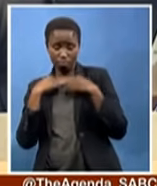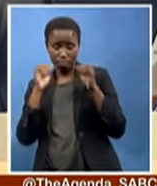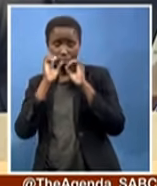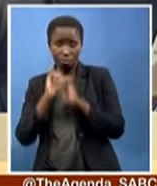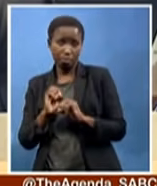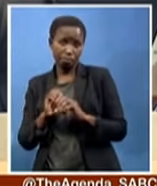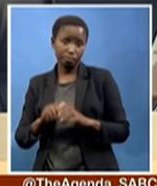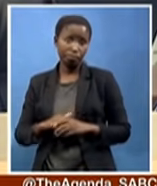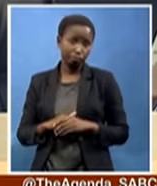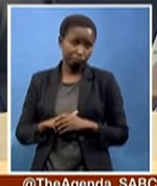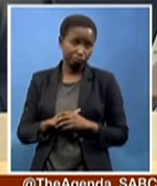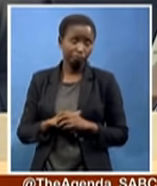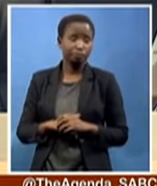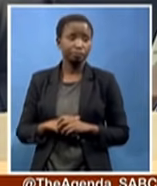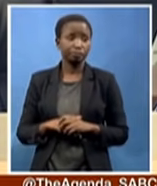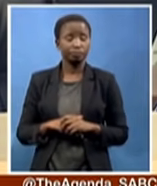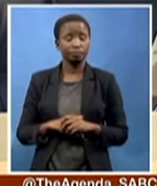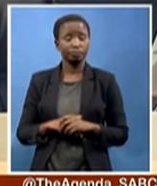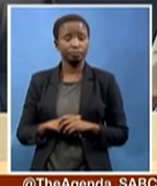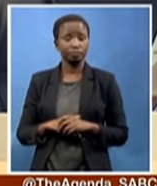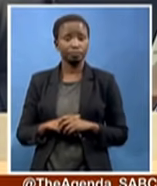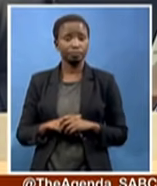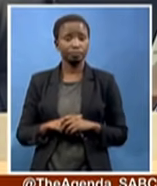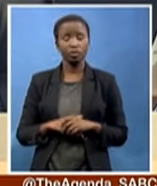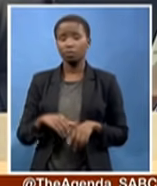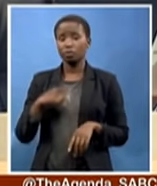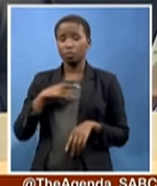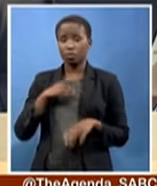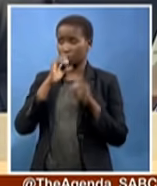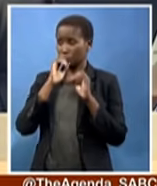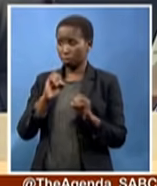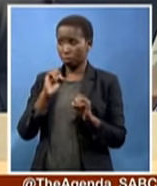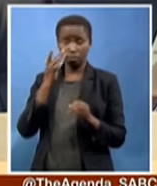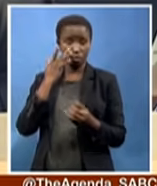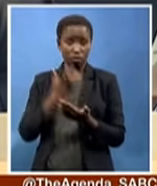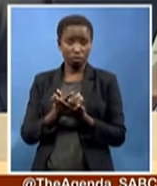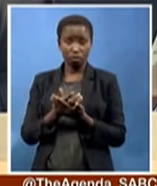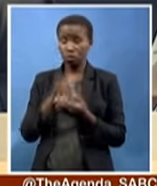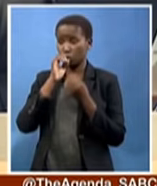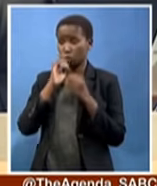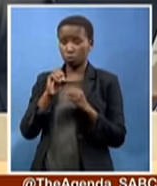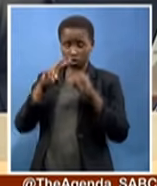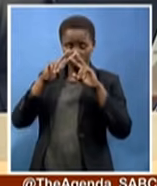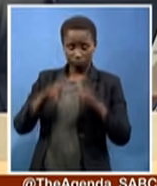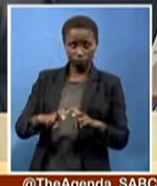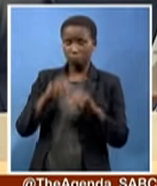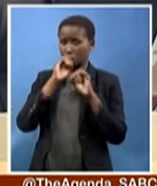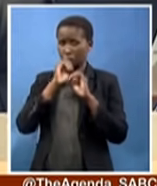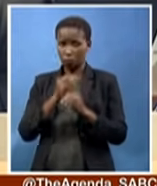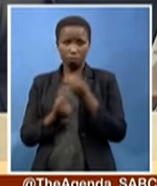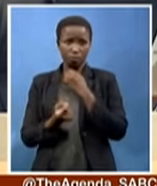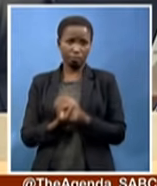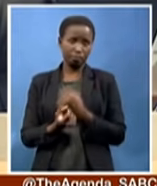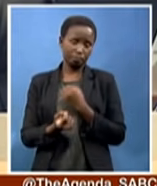Without direct evidence, without any investigative capability and mandate, and in the face of